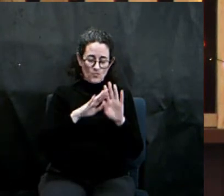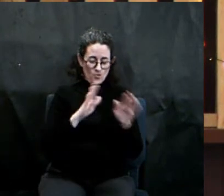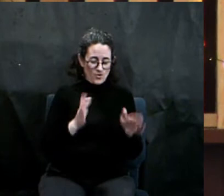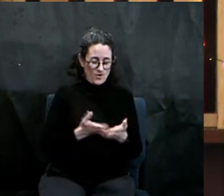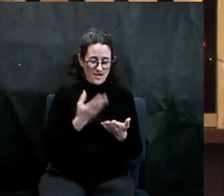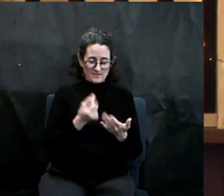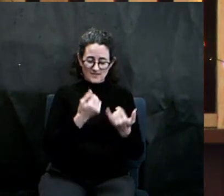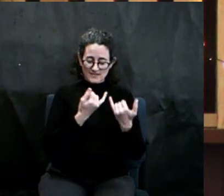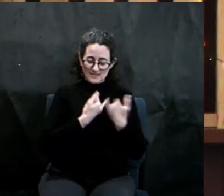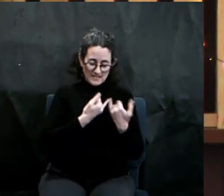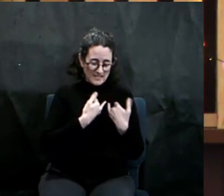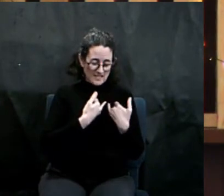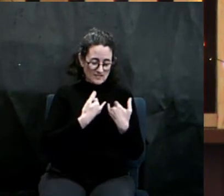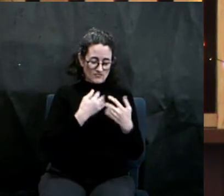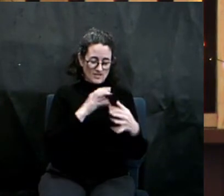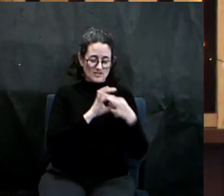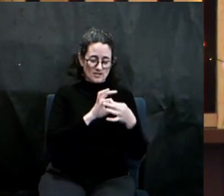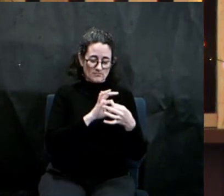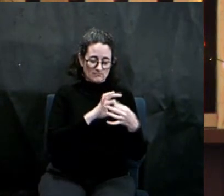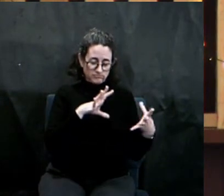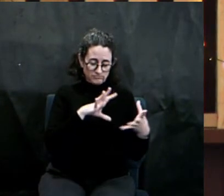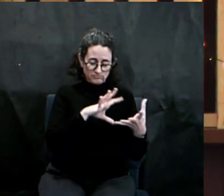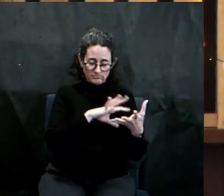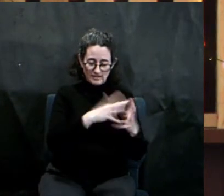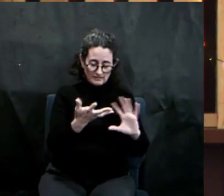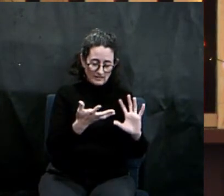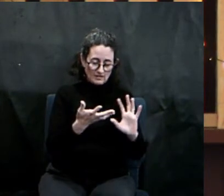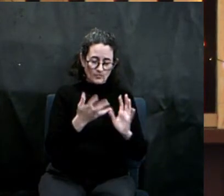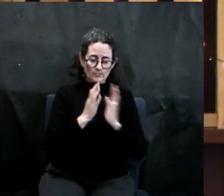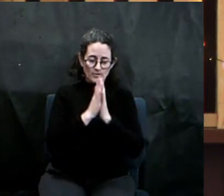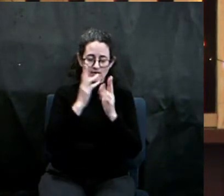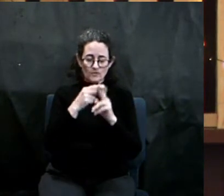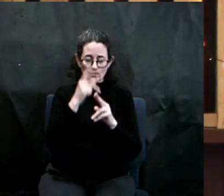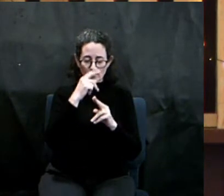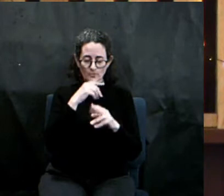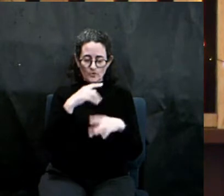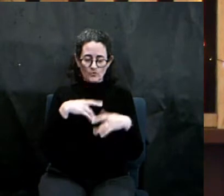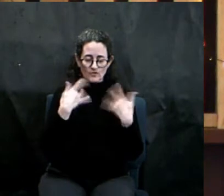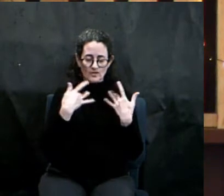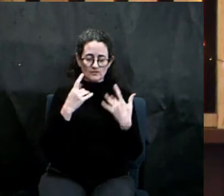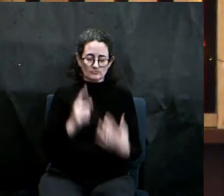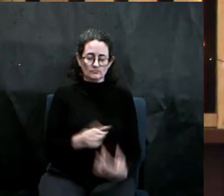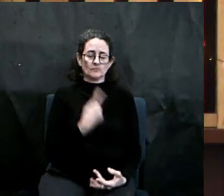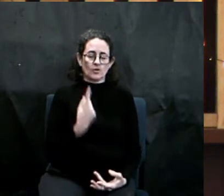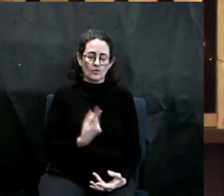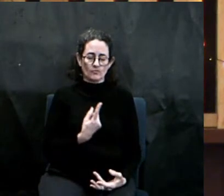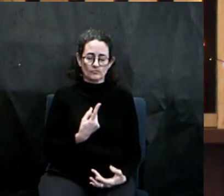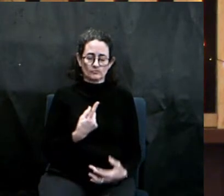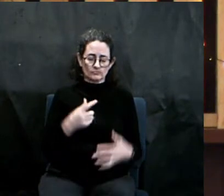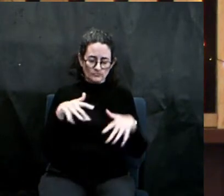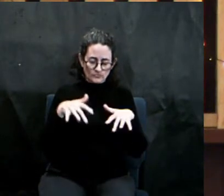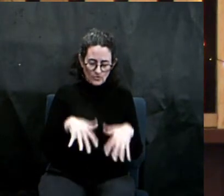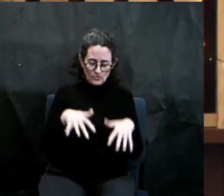you and each other, we especially pray for the unloved and the persecuted, the marginalized, those who are hurting and